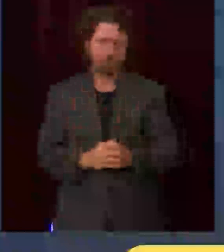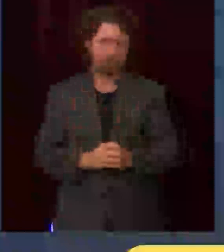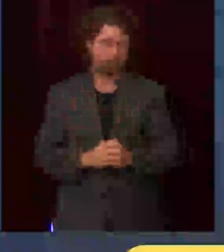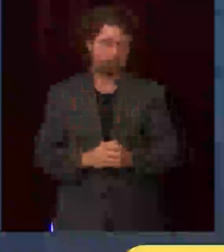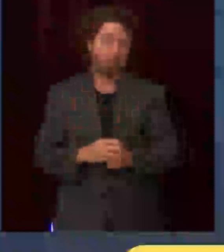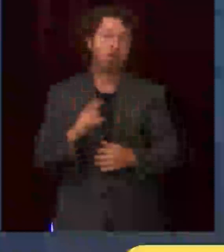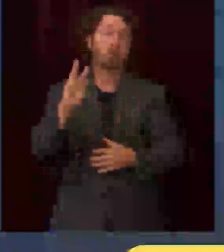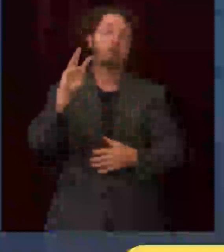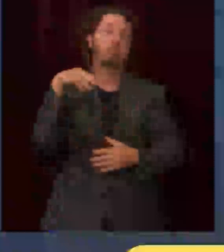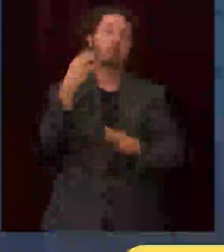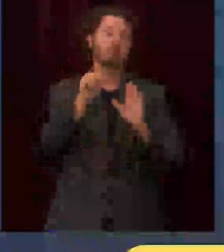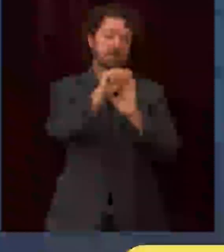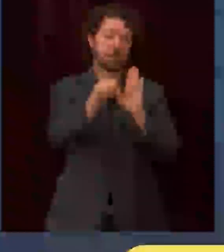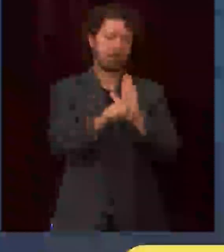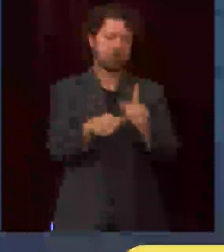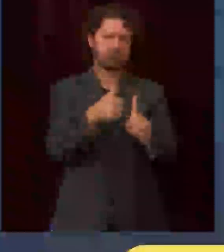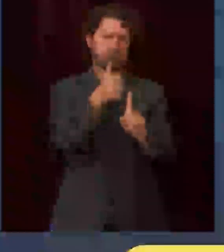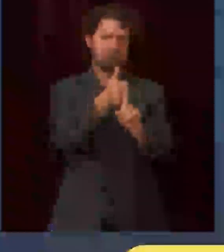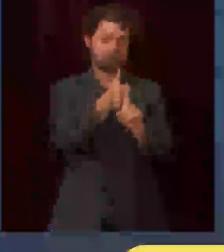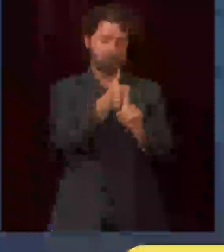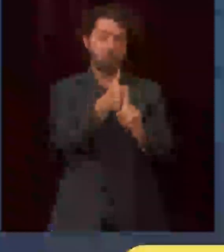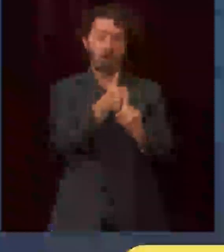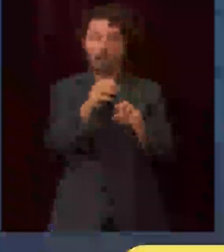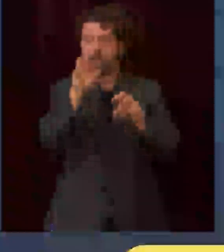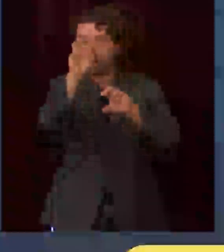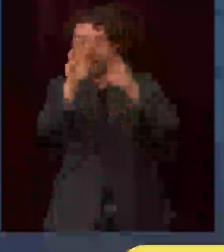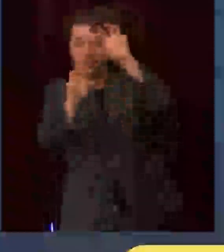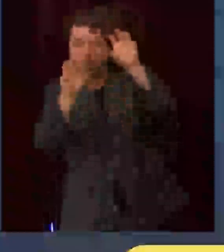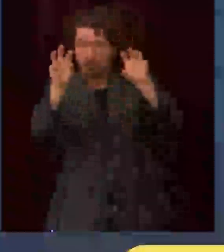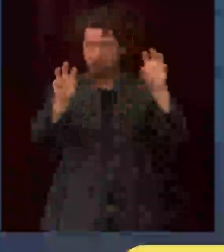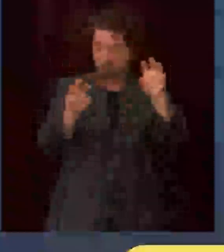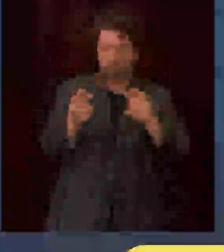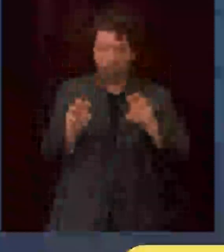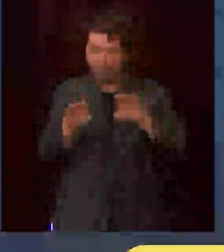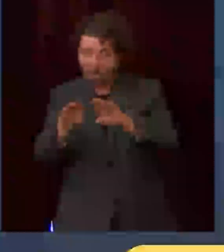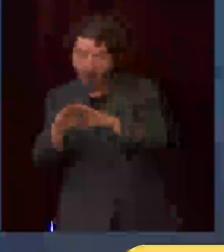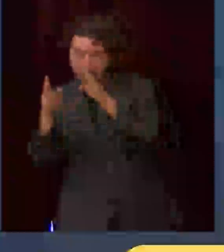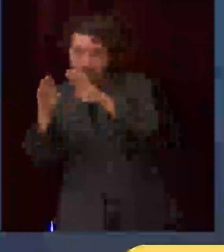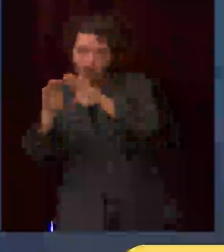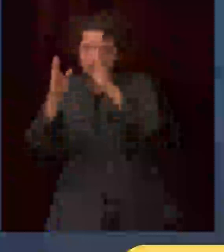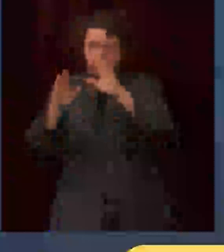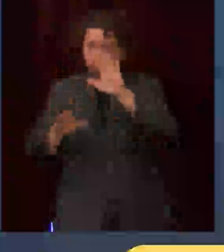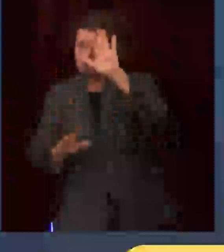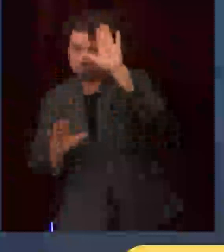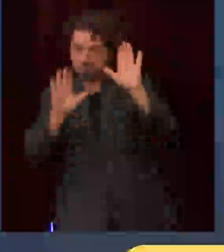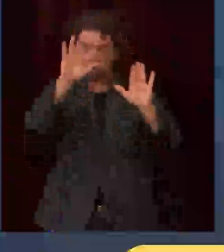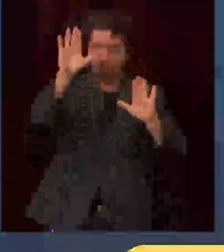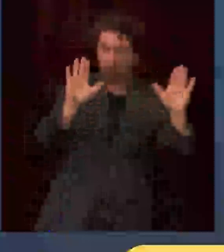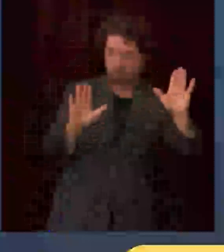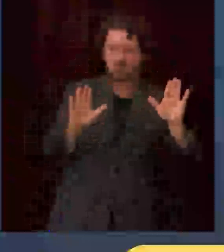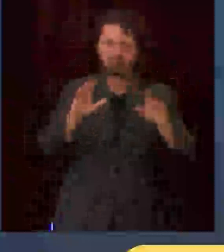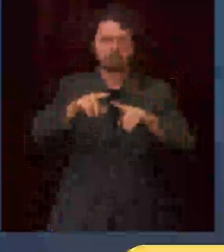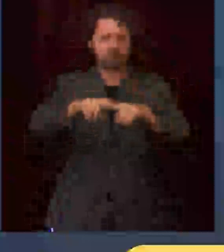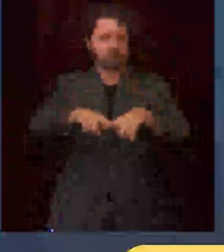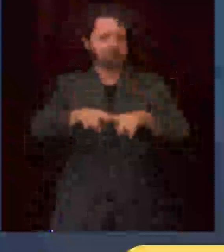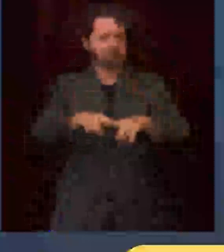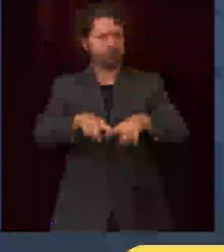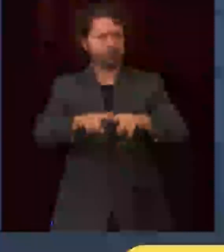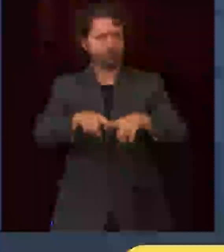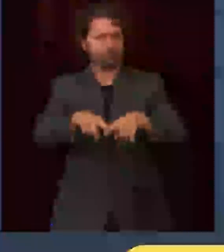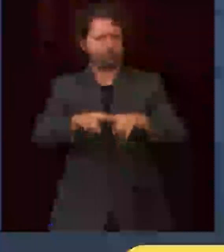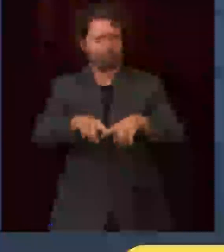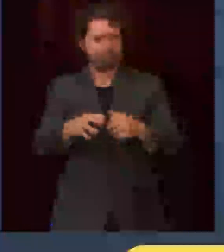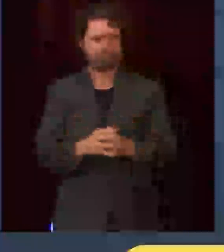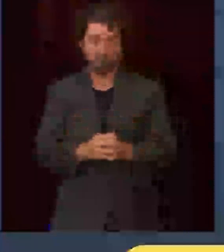county-by-county basis. And under this new approach, counties will have more flexibility to demonstrate that they have